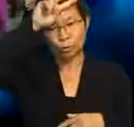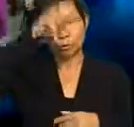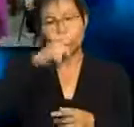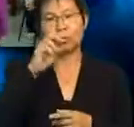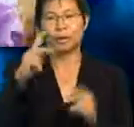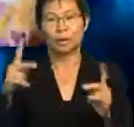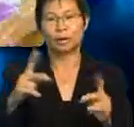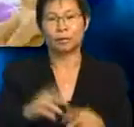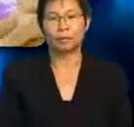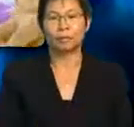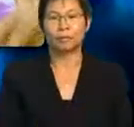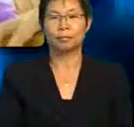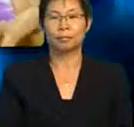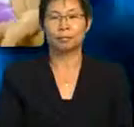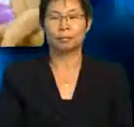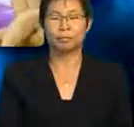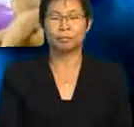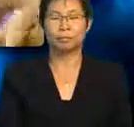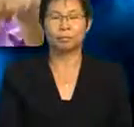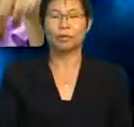A goat. Okay.